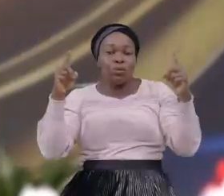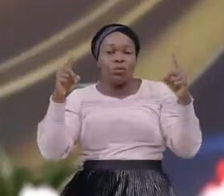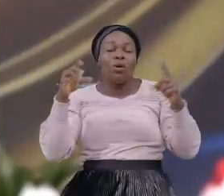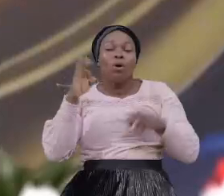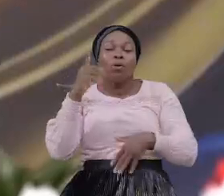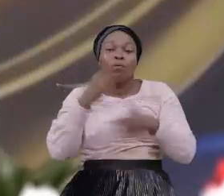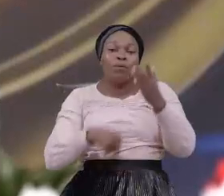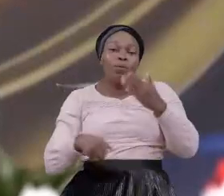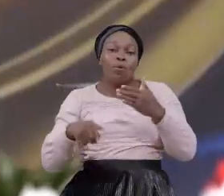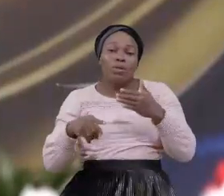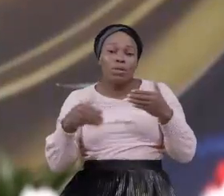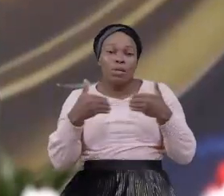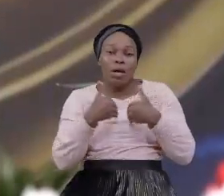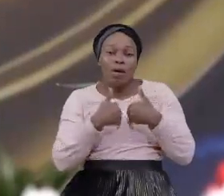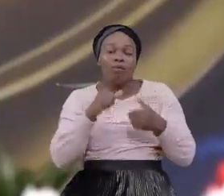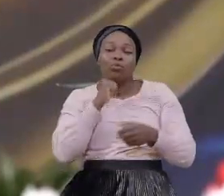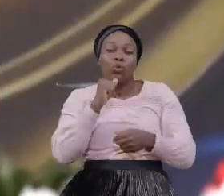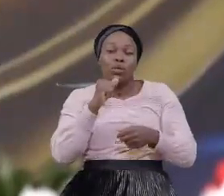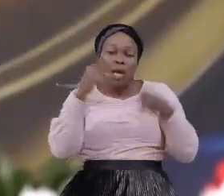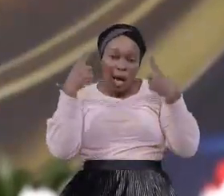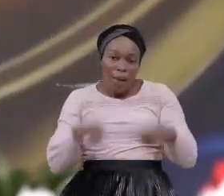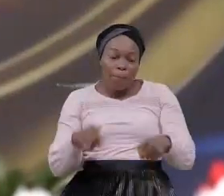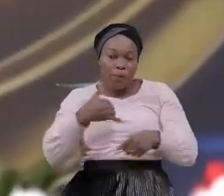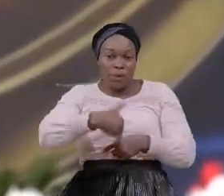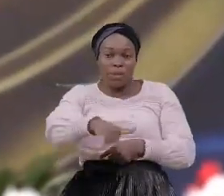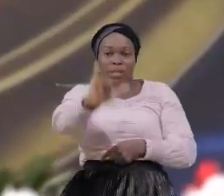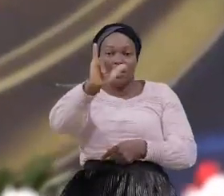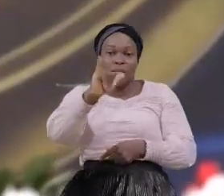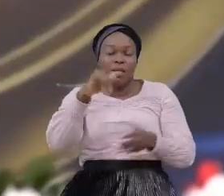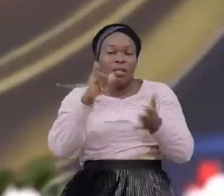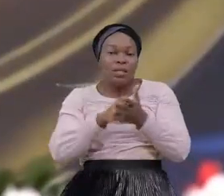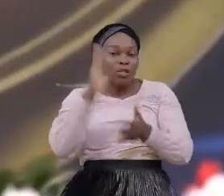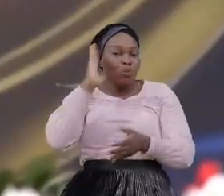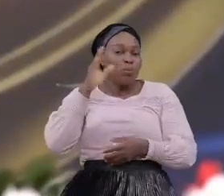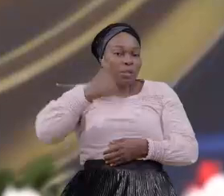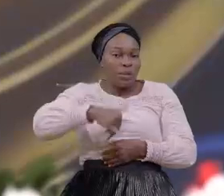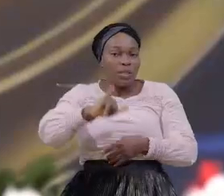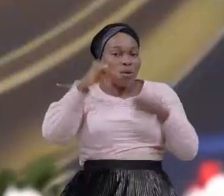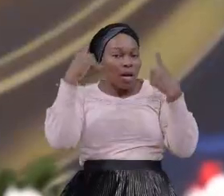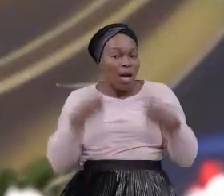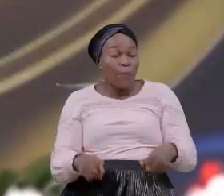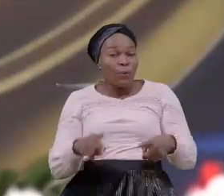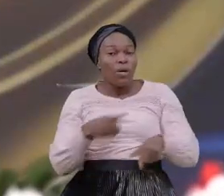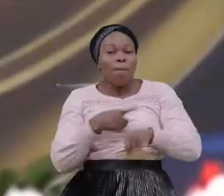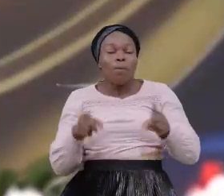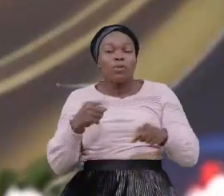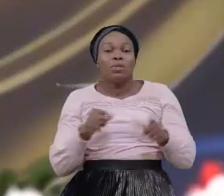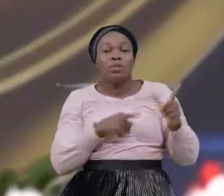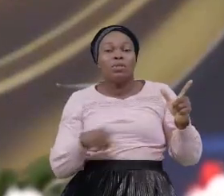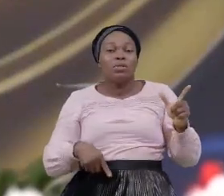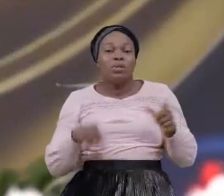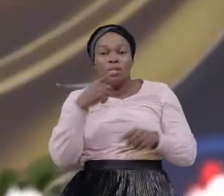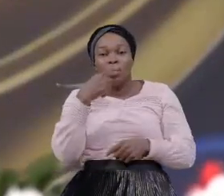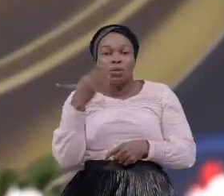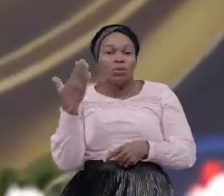not happened yet that will still happen. But the Lord said, I give you another